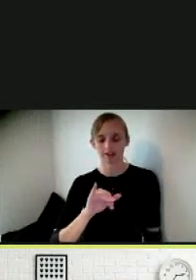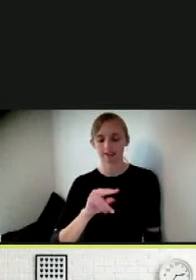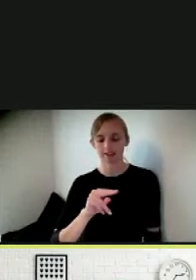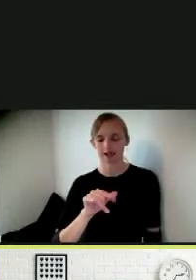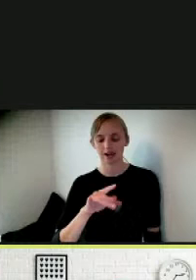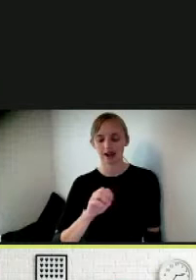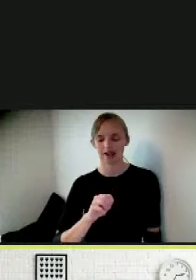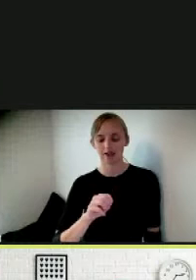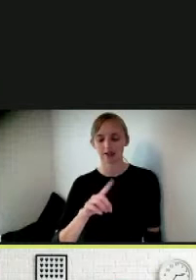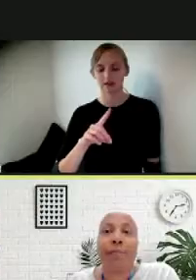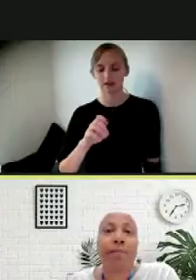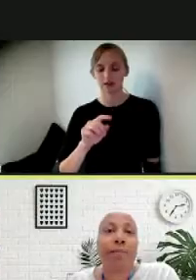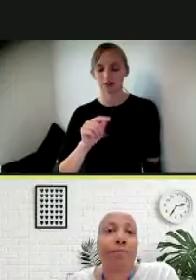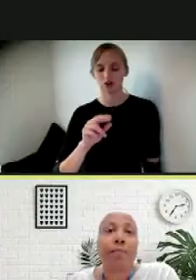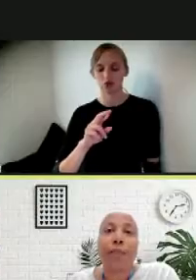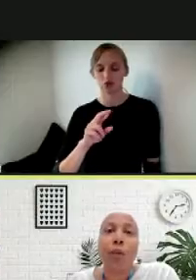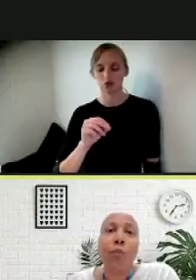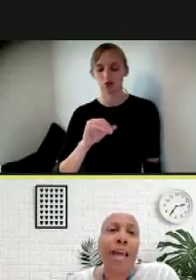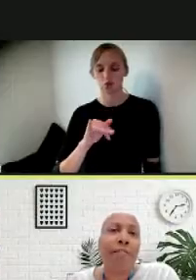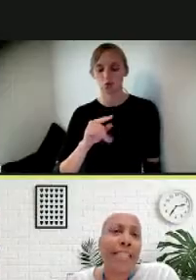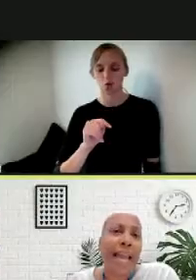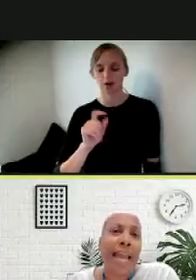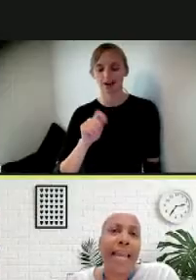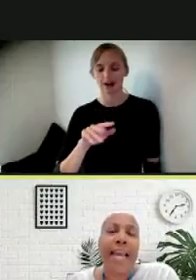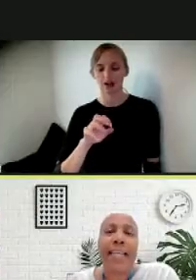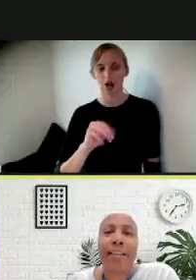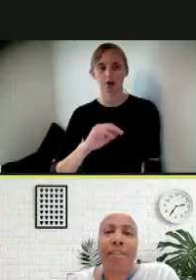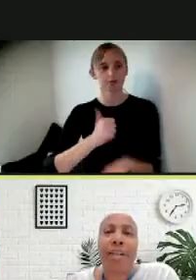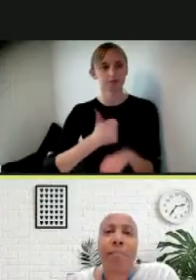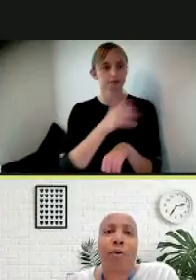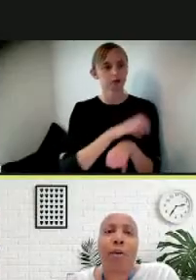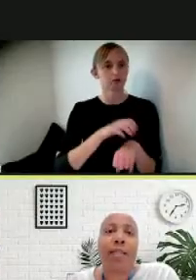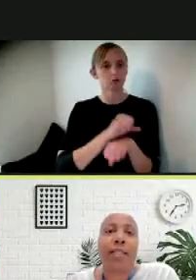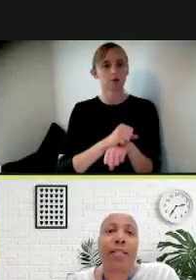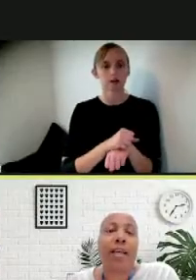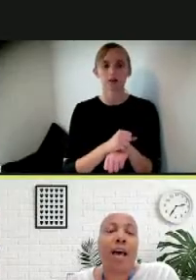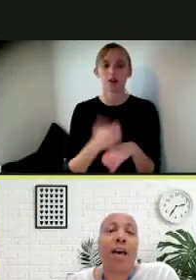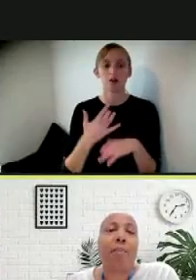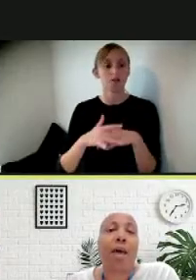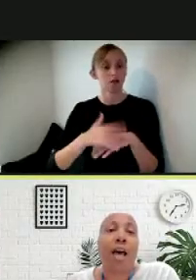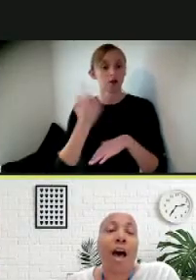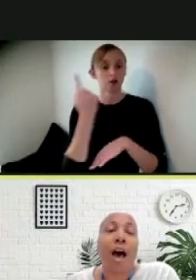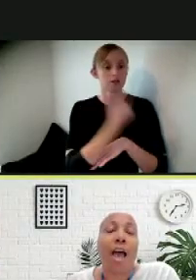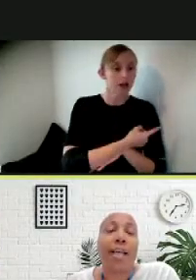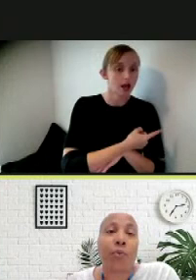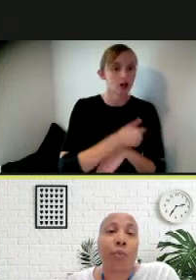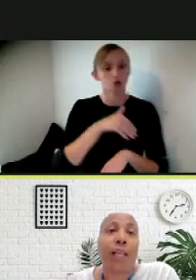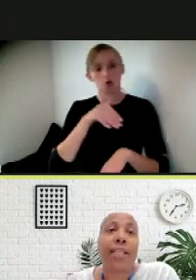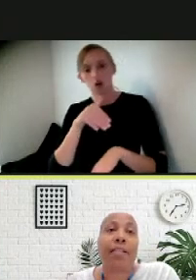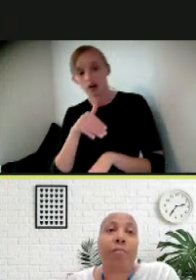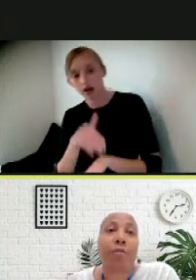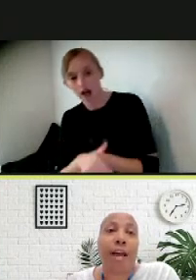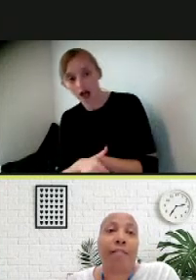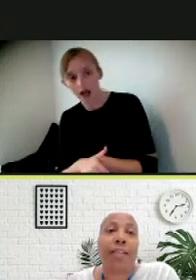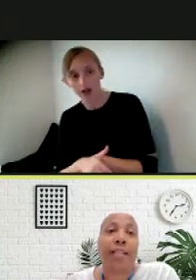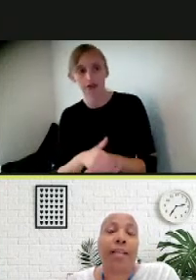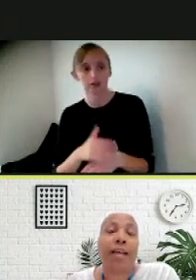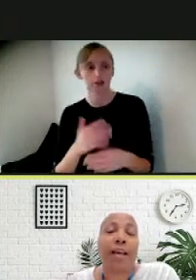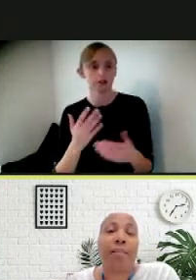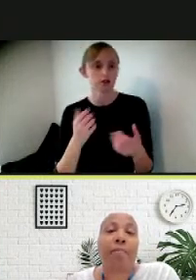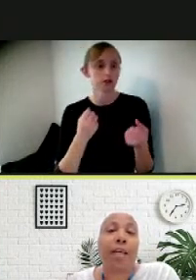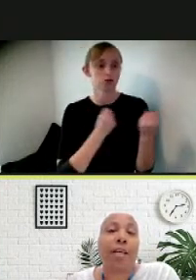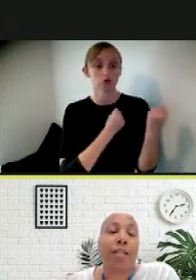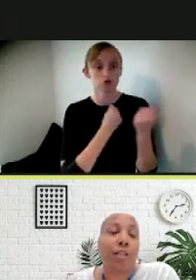vaccinatedetroit.com to schedule your appointment. We have day and evening appointments, as well as some